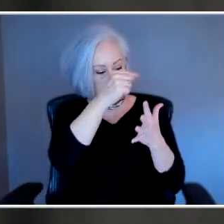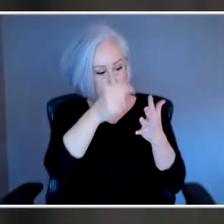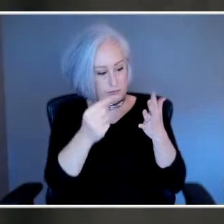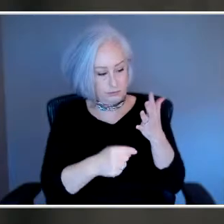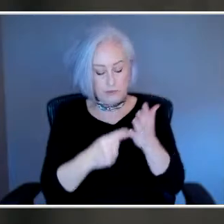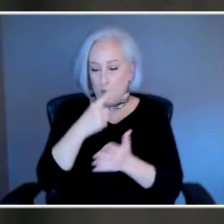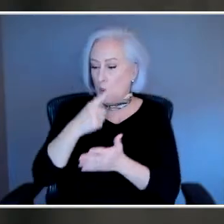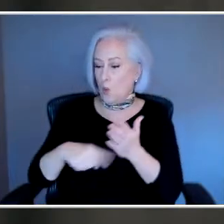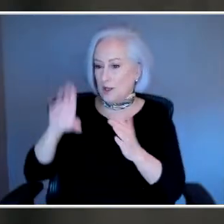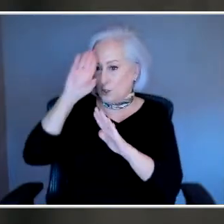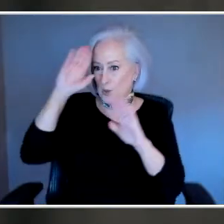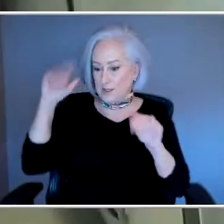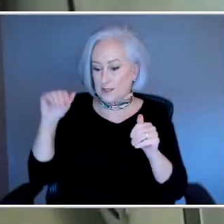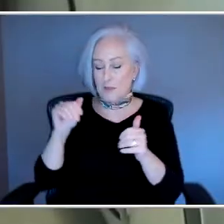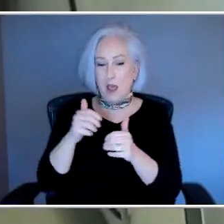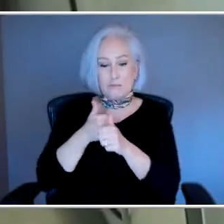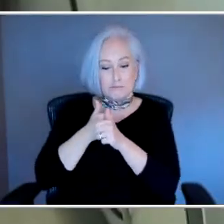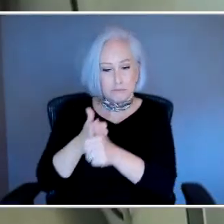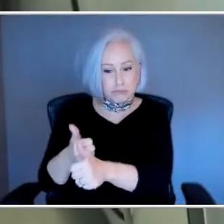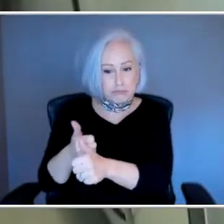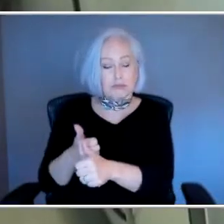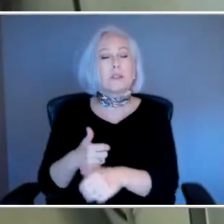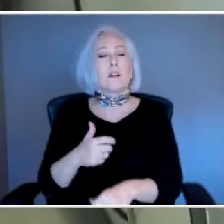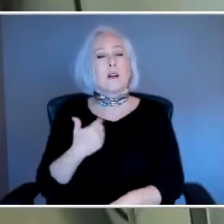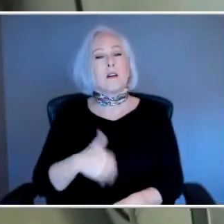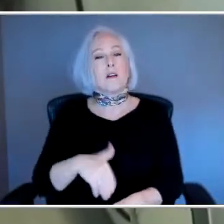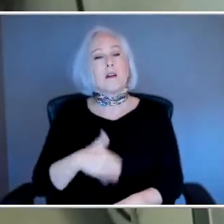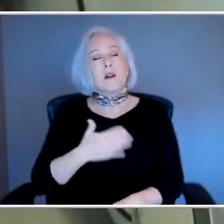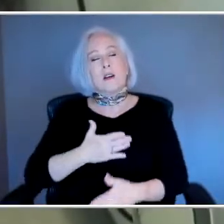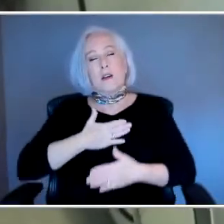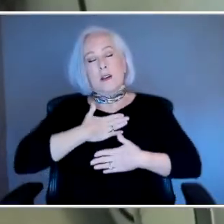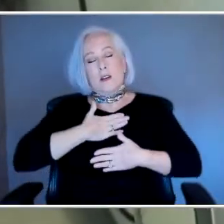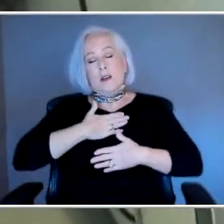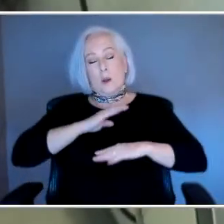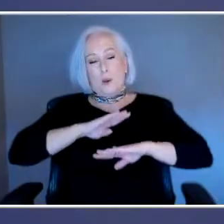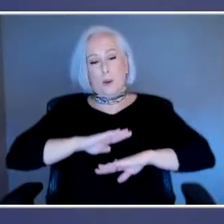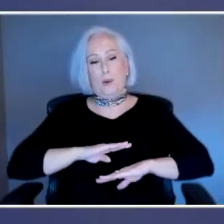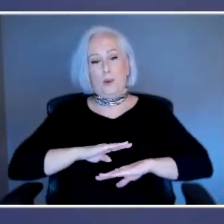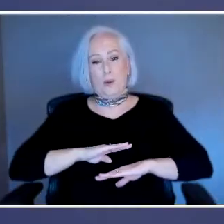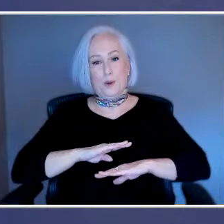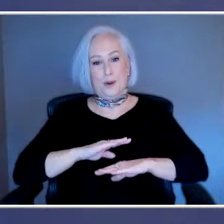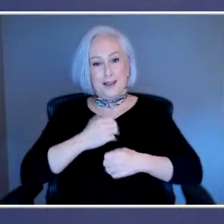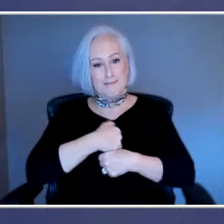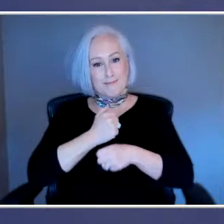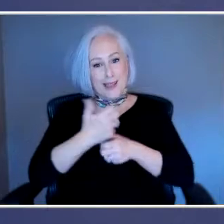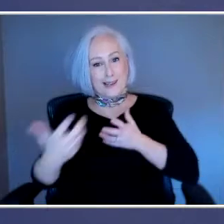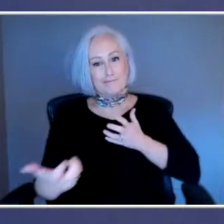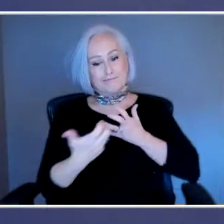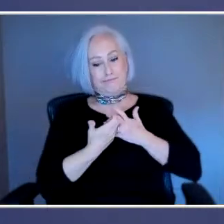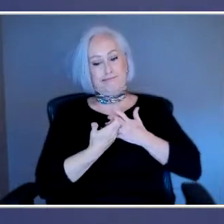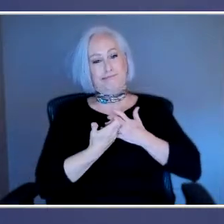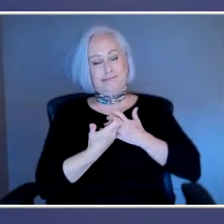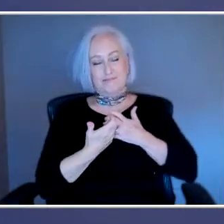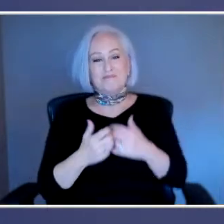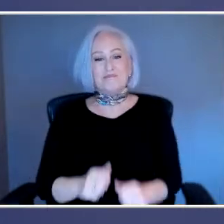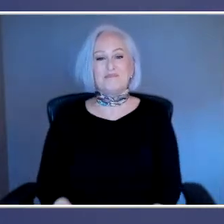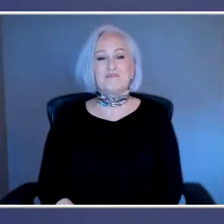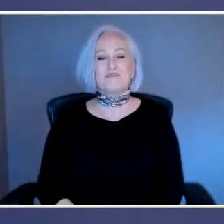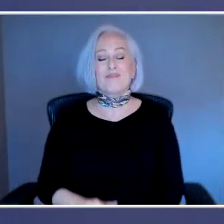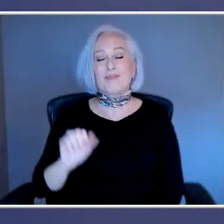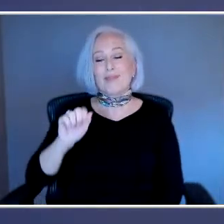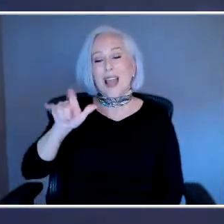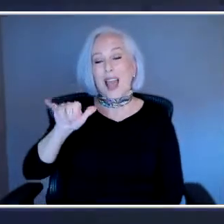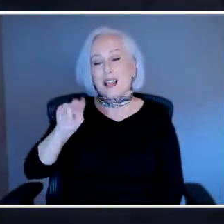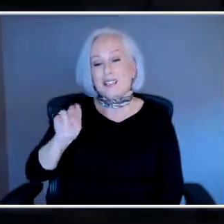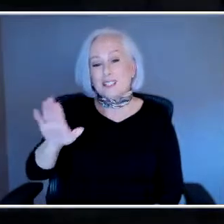so reassuring and wonderful that they made it personalized. Allison's doctors at the cancer center scheduled her